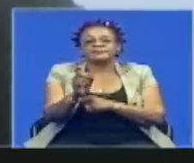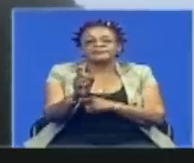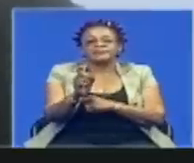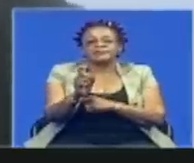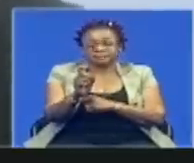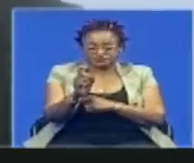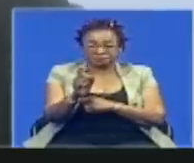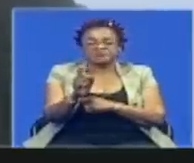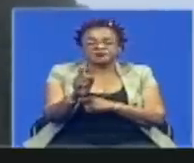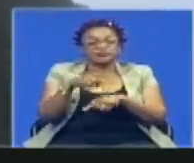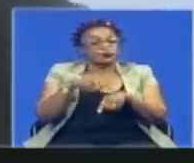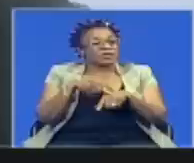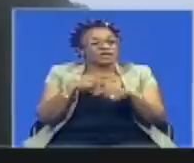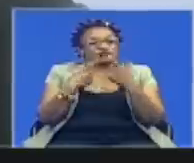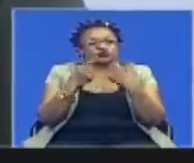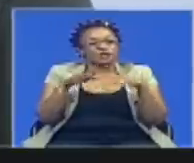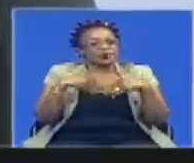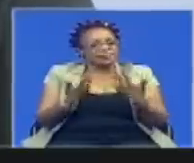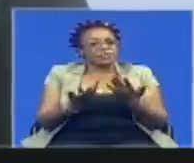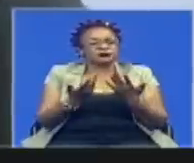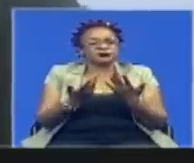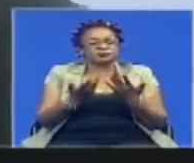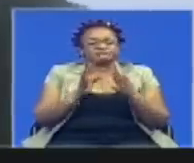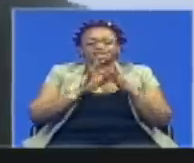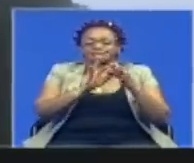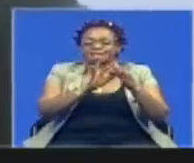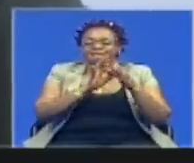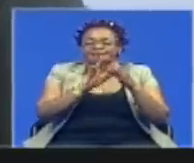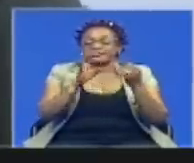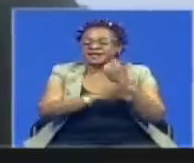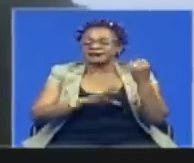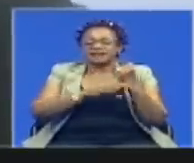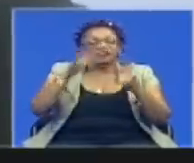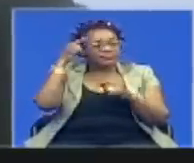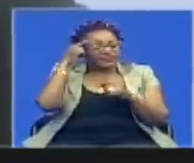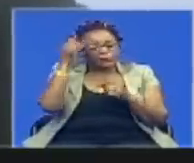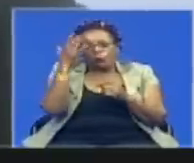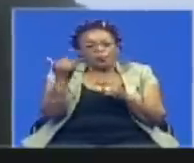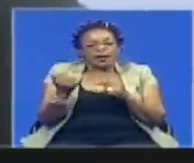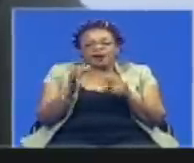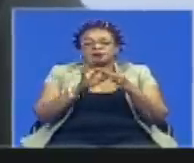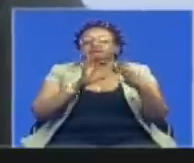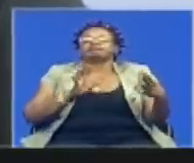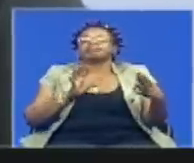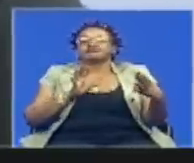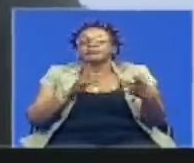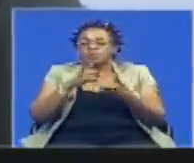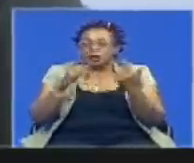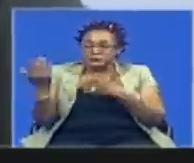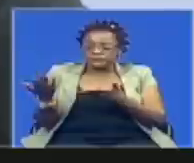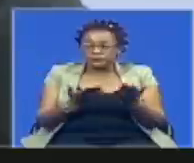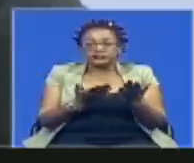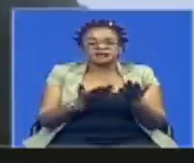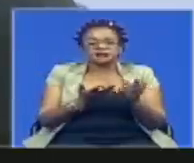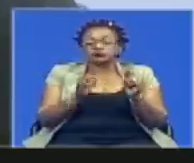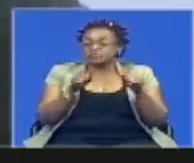because when you talk about uniting the country, we must look at why the country is not united and what brought us to the point of